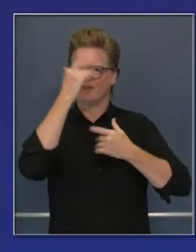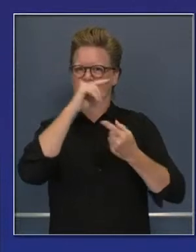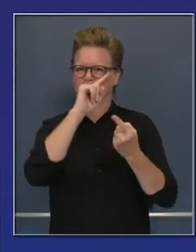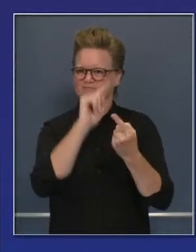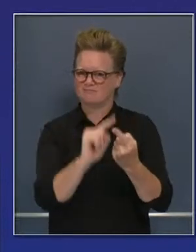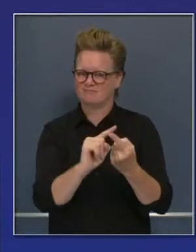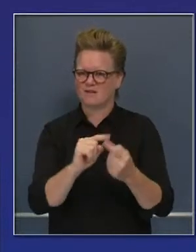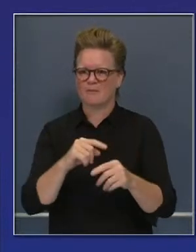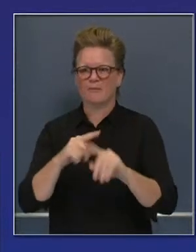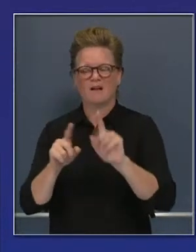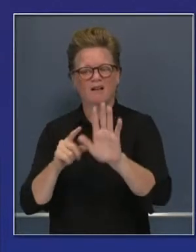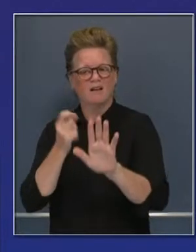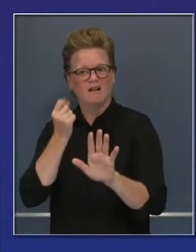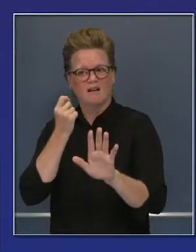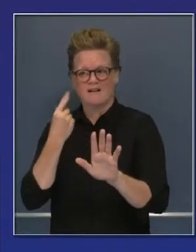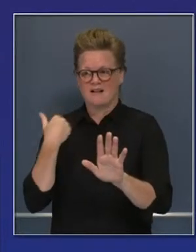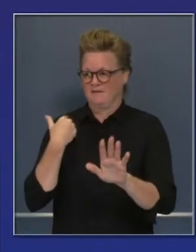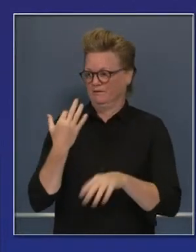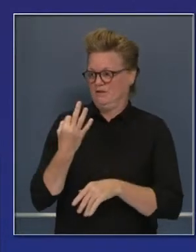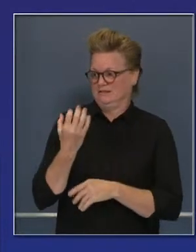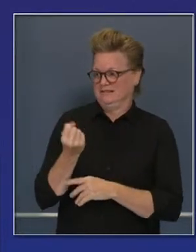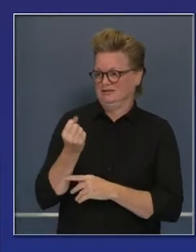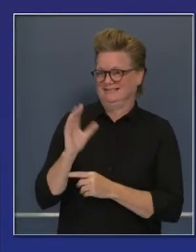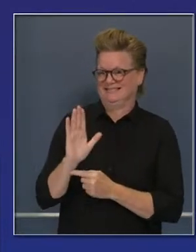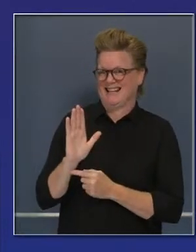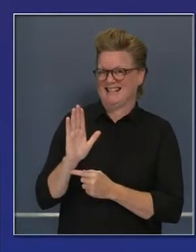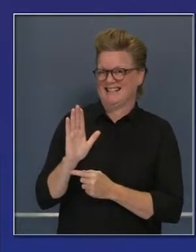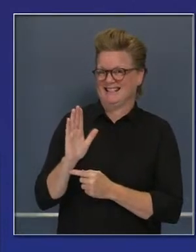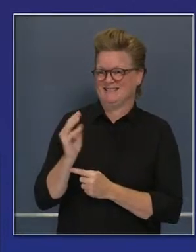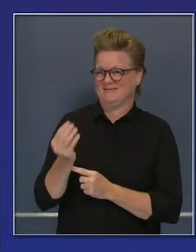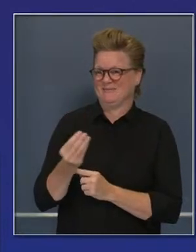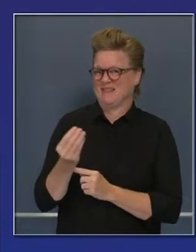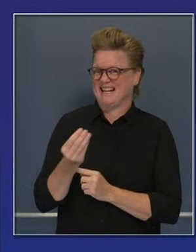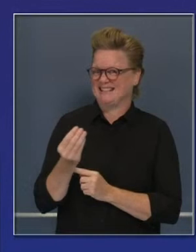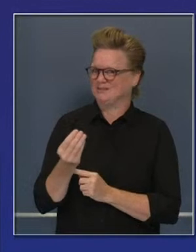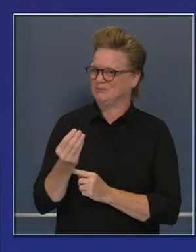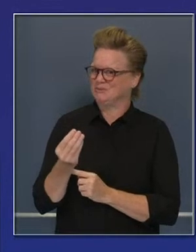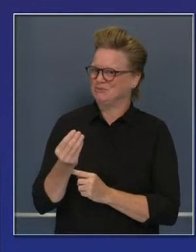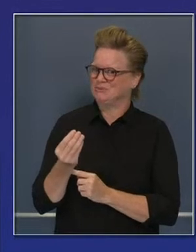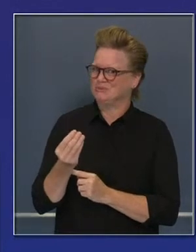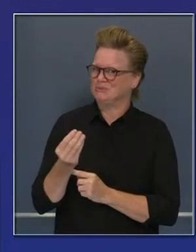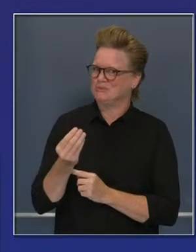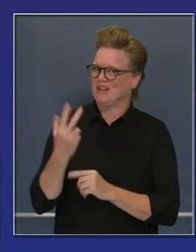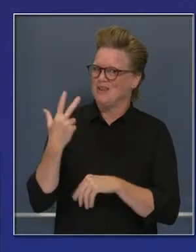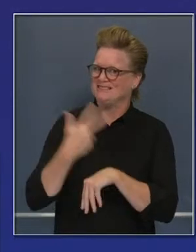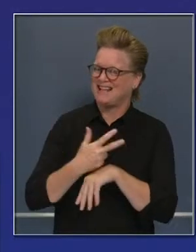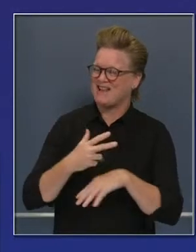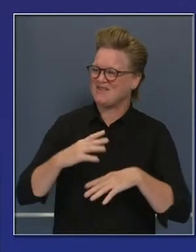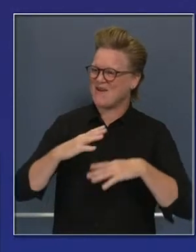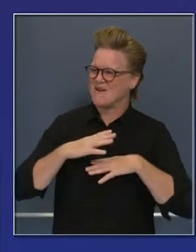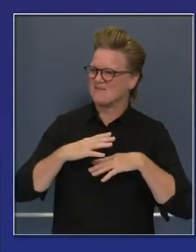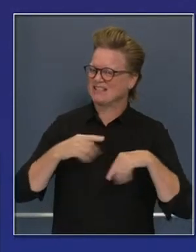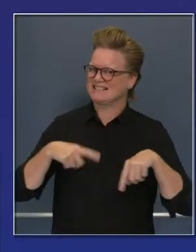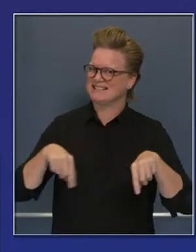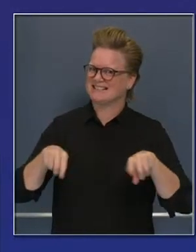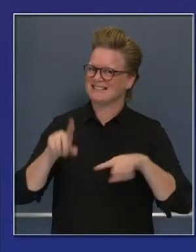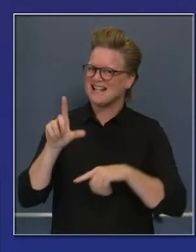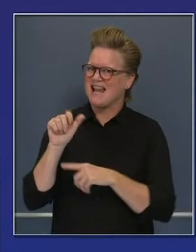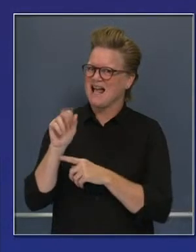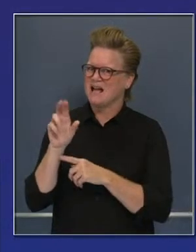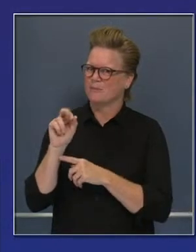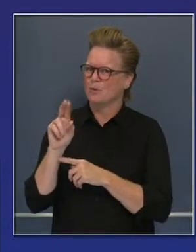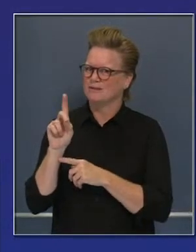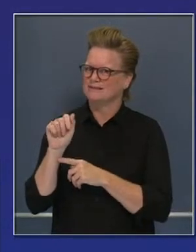3-day holiday weekends have not been advantageous in terms of the mitigation of the spread of this